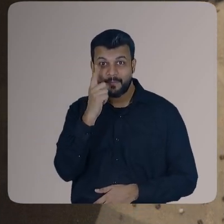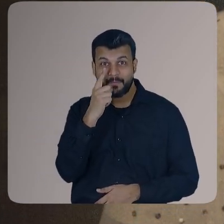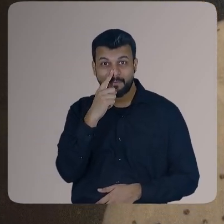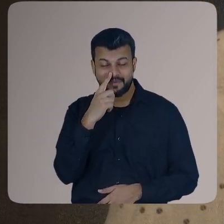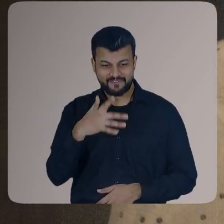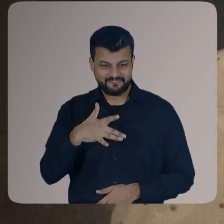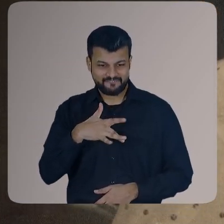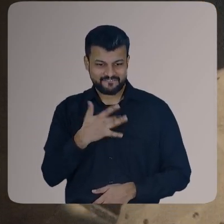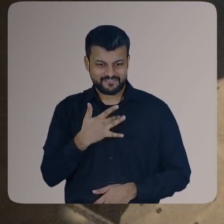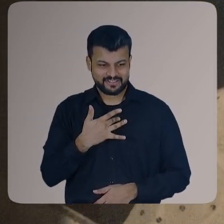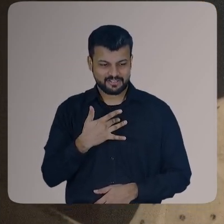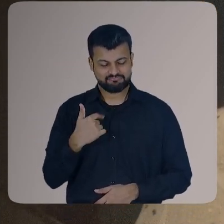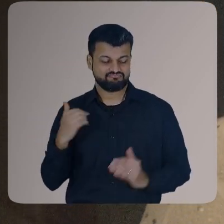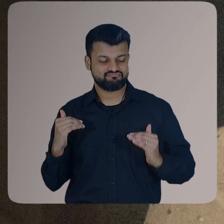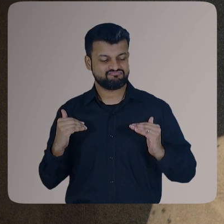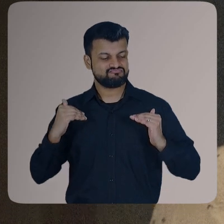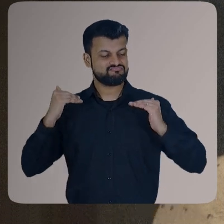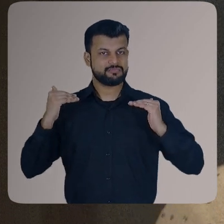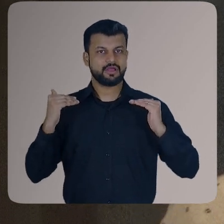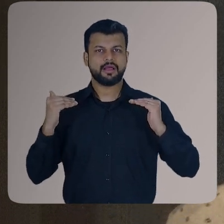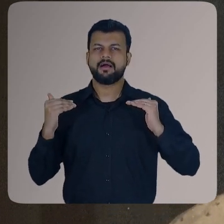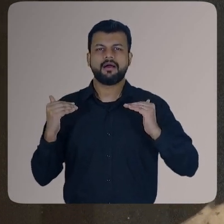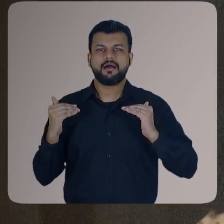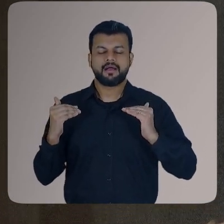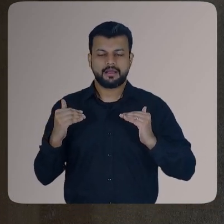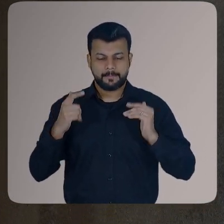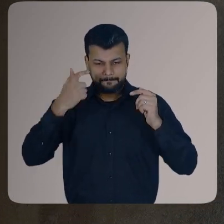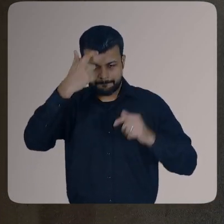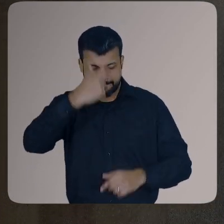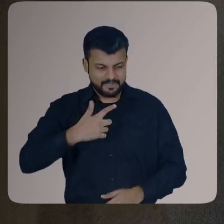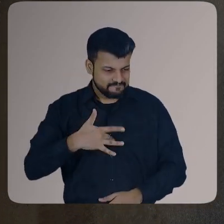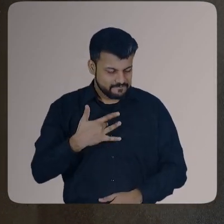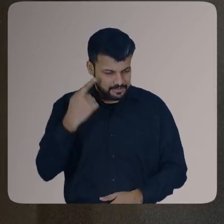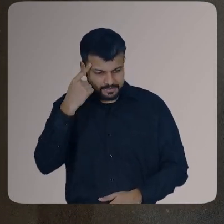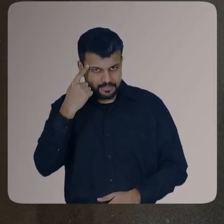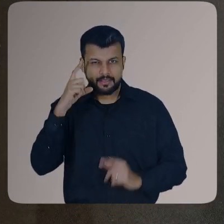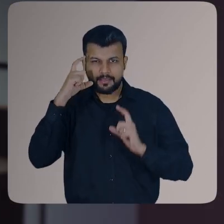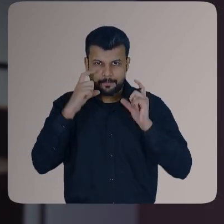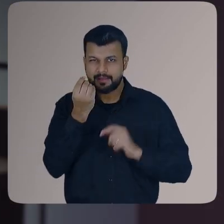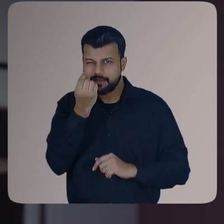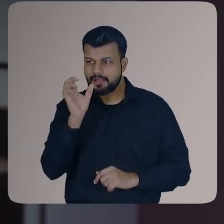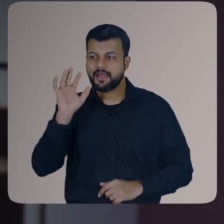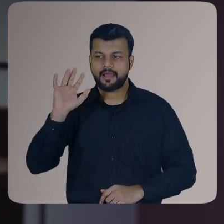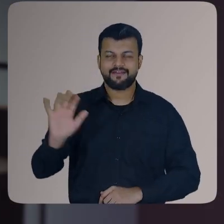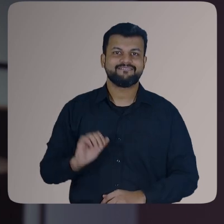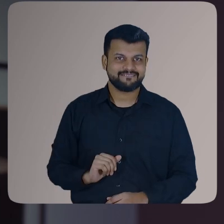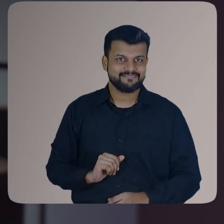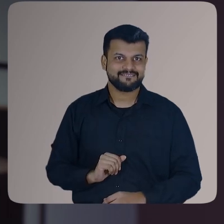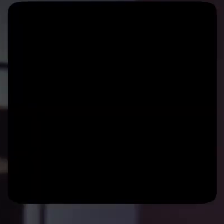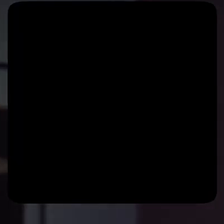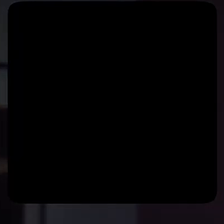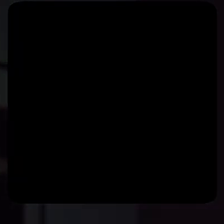of the photograph, she embodies a woman who does not just represent a certain class or ideal, but